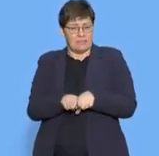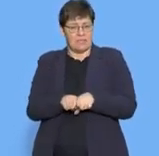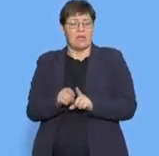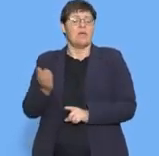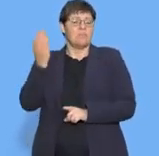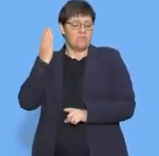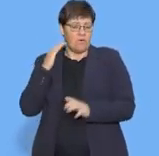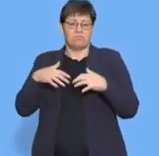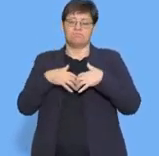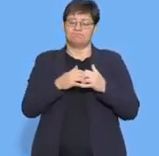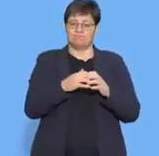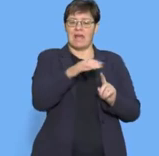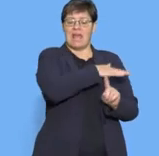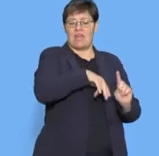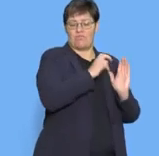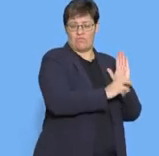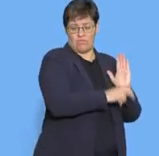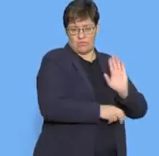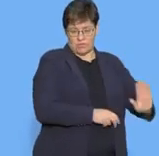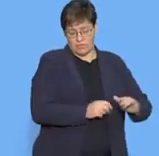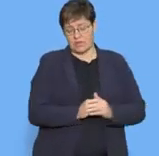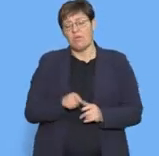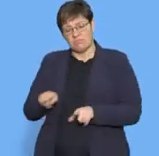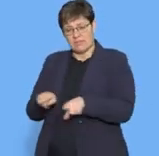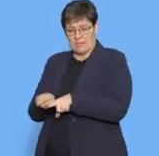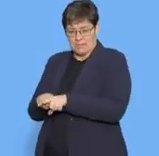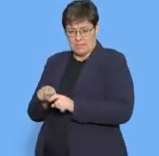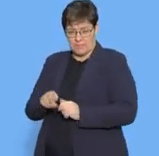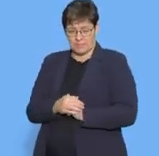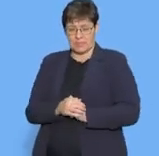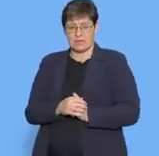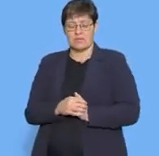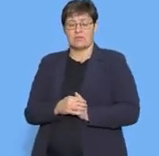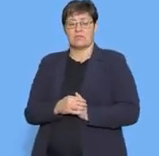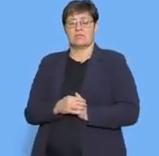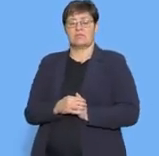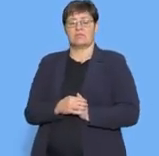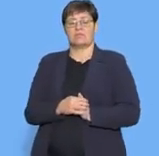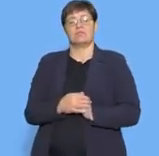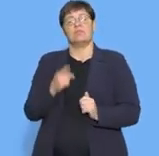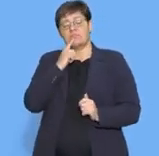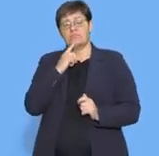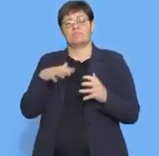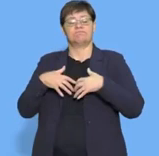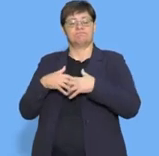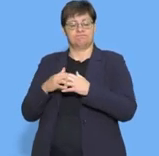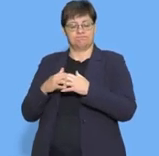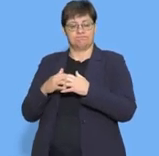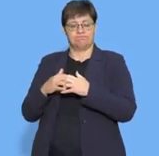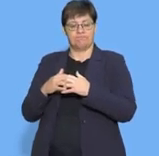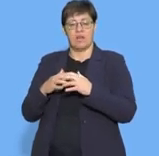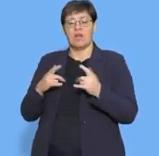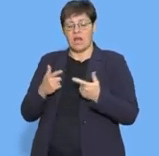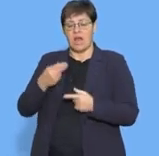as we began the construction for the area rule. And that means we are going to be doing a construction, and we're